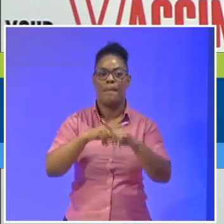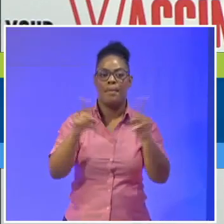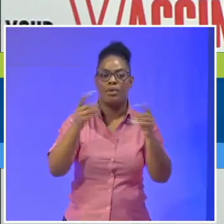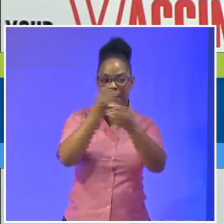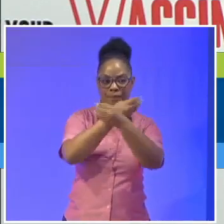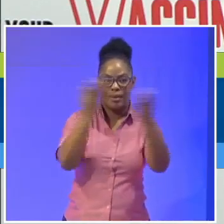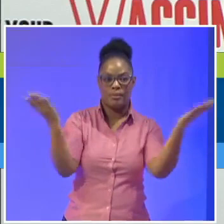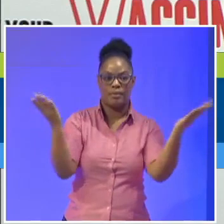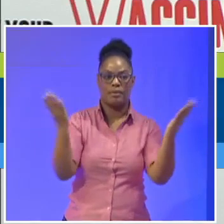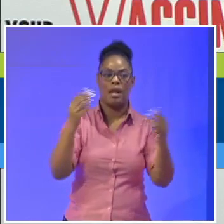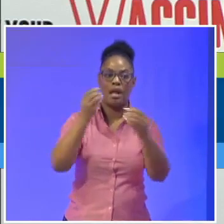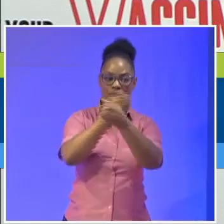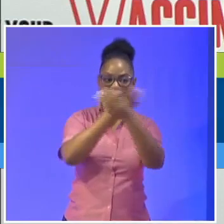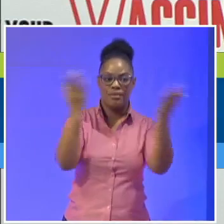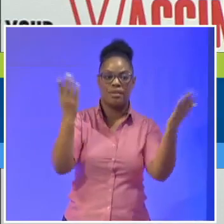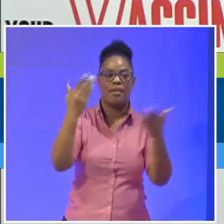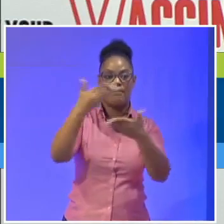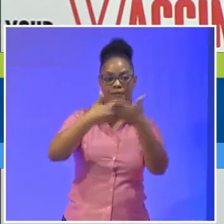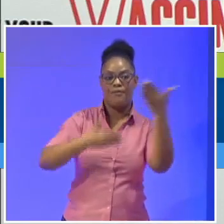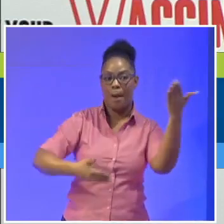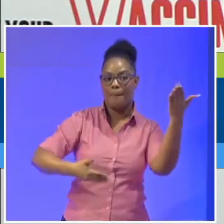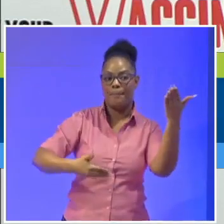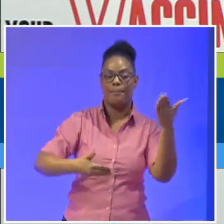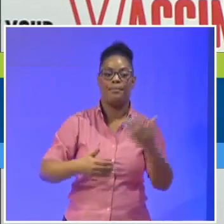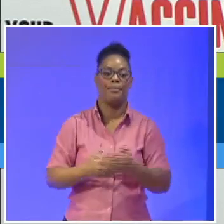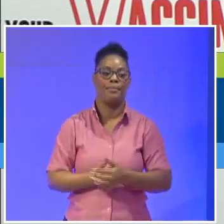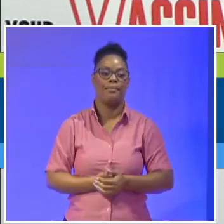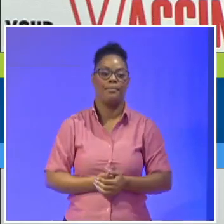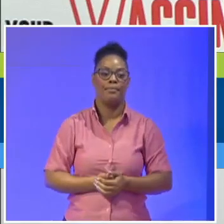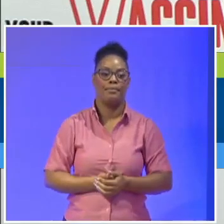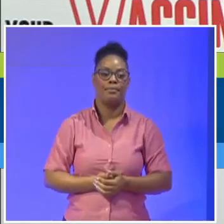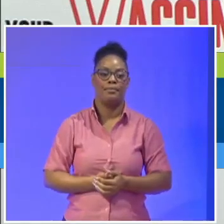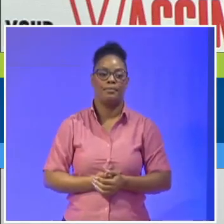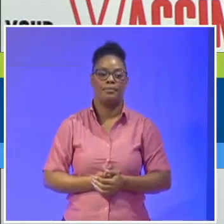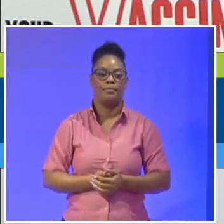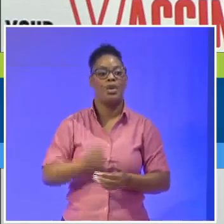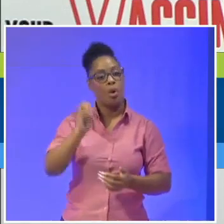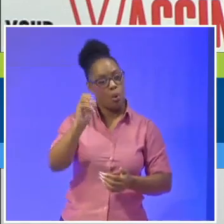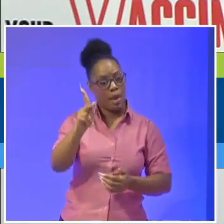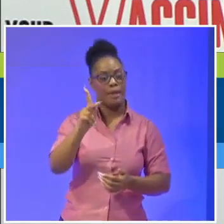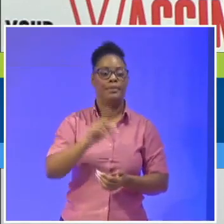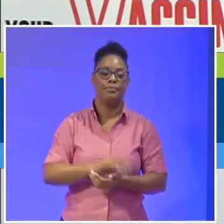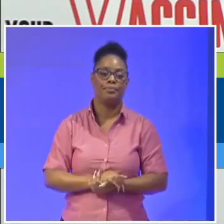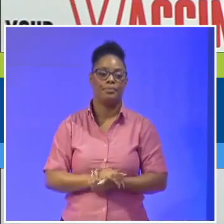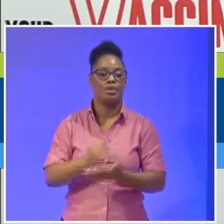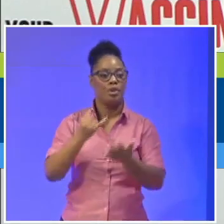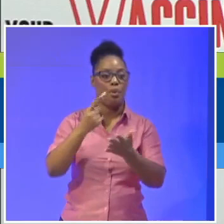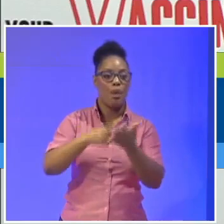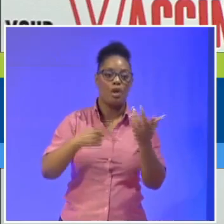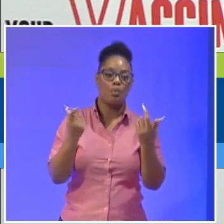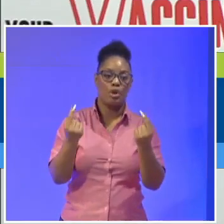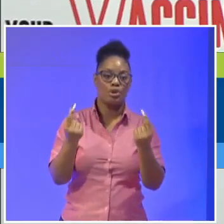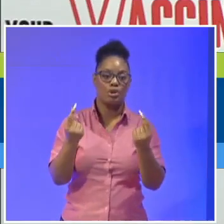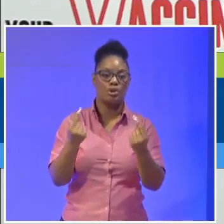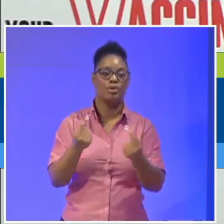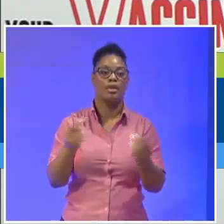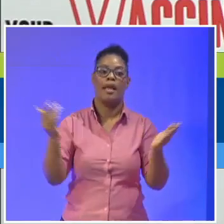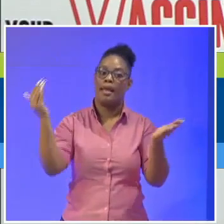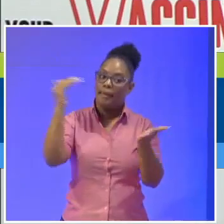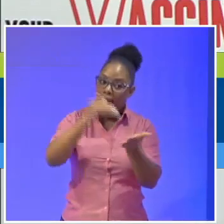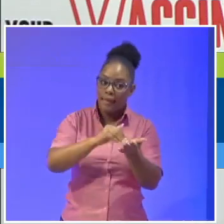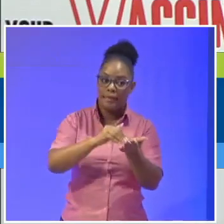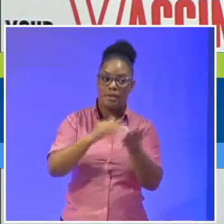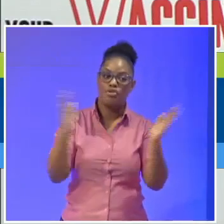approved by the Chemistry, Food and Drugs Division. Okay, so that is what we do. And again, we urge the